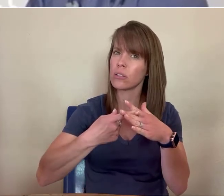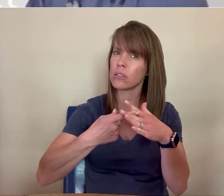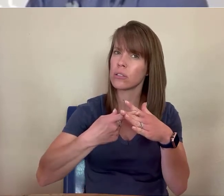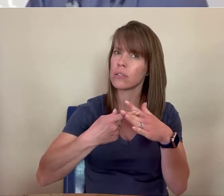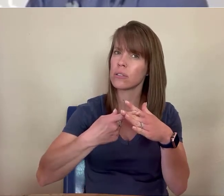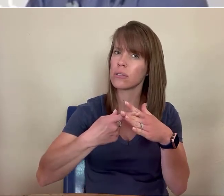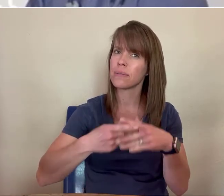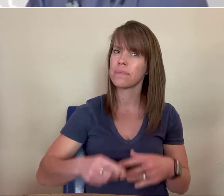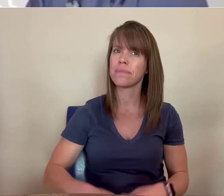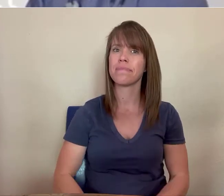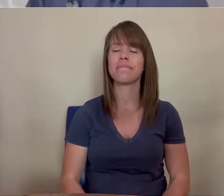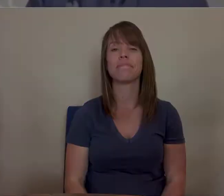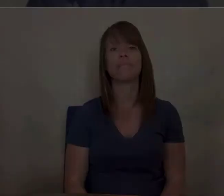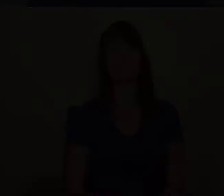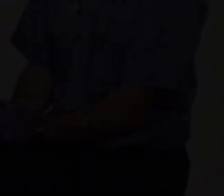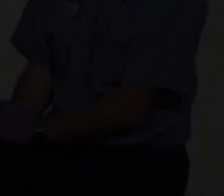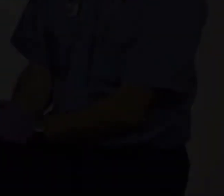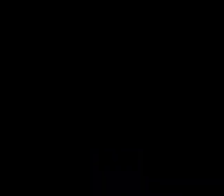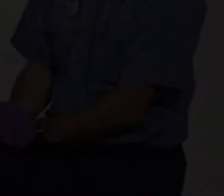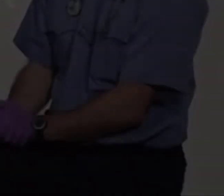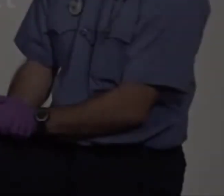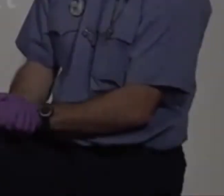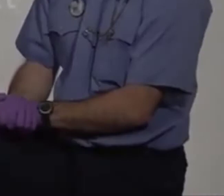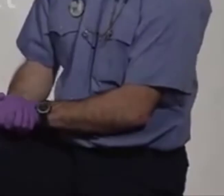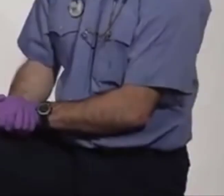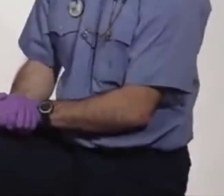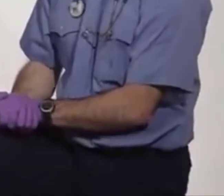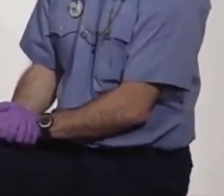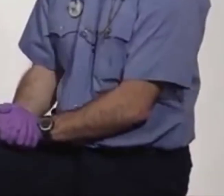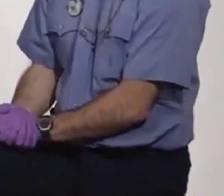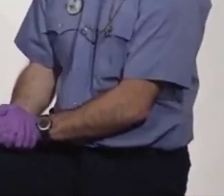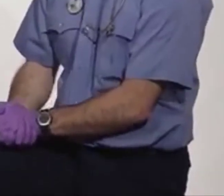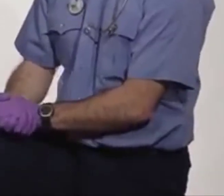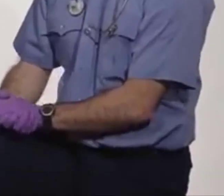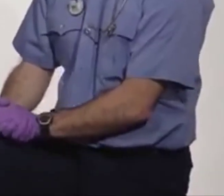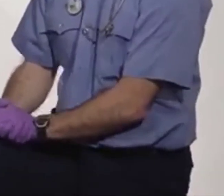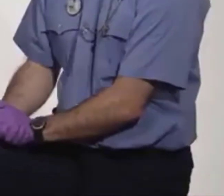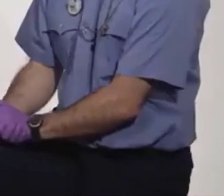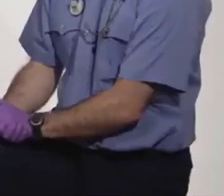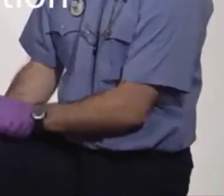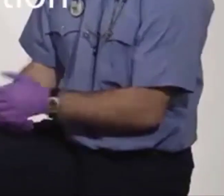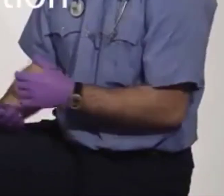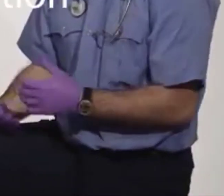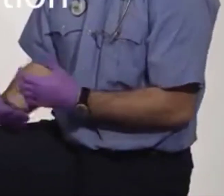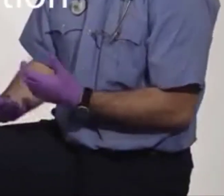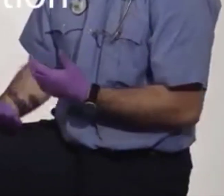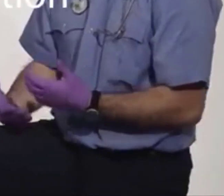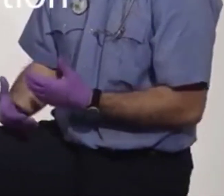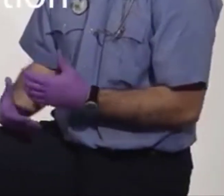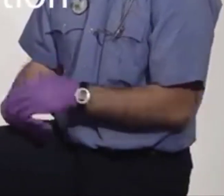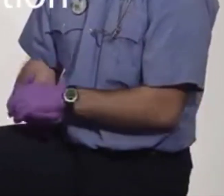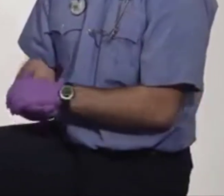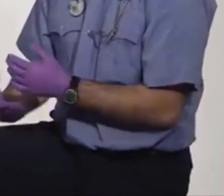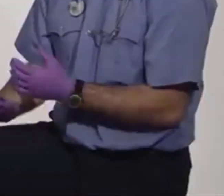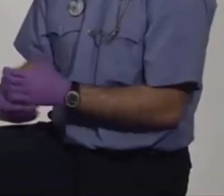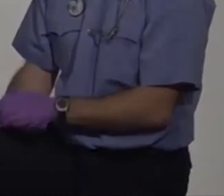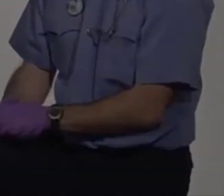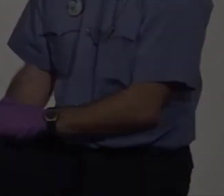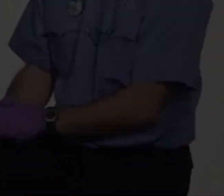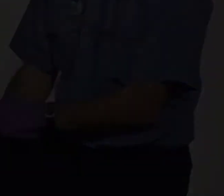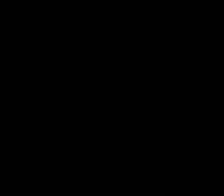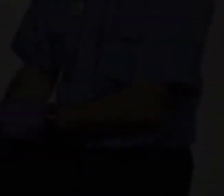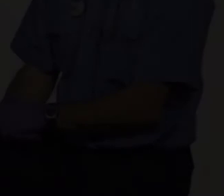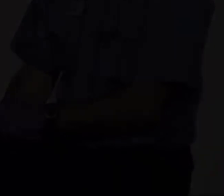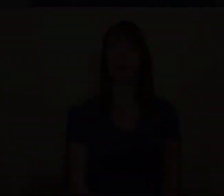start. About an hour ago. Okay. And what were you doing when this started? What provoked